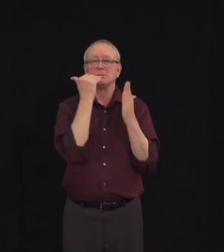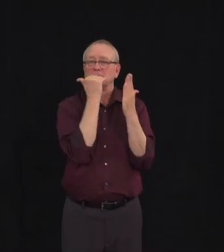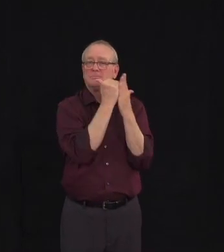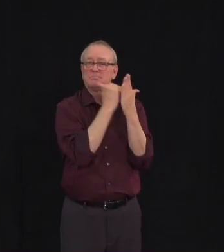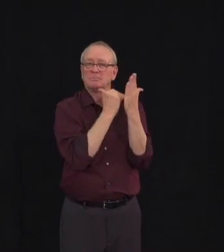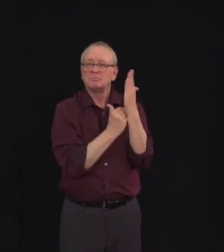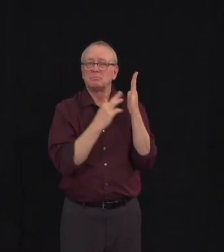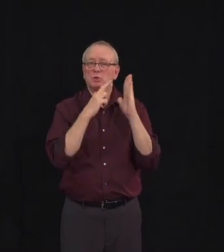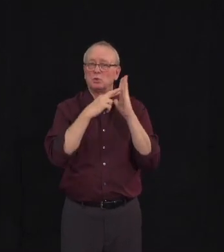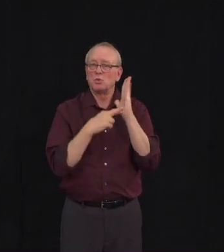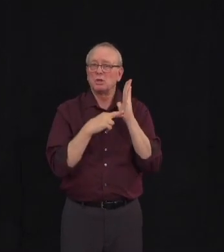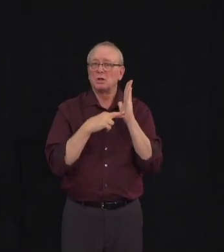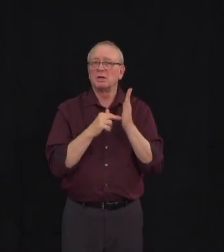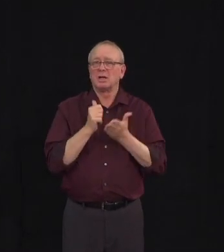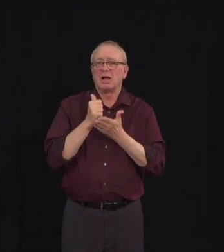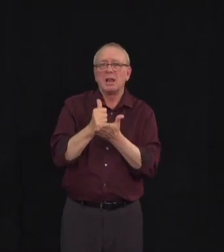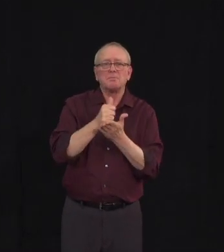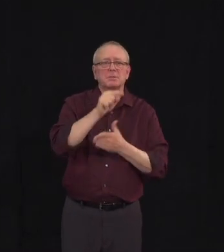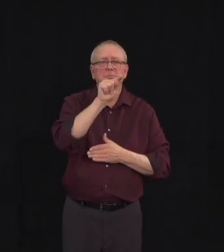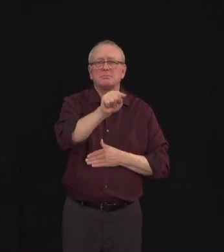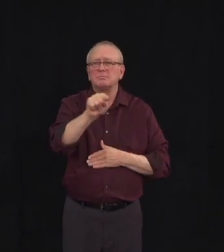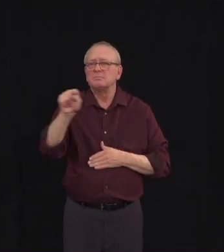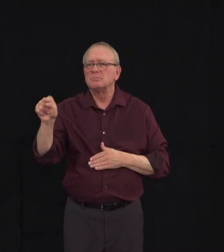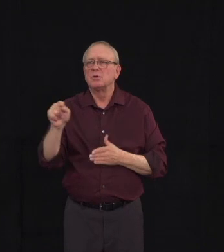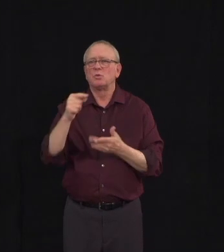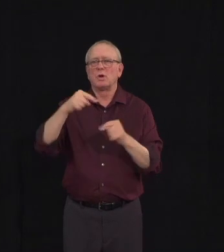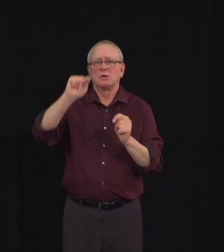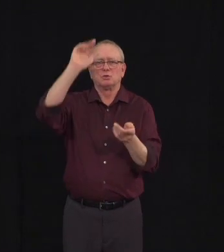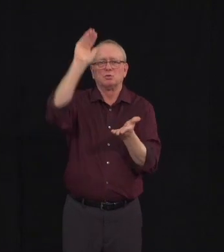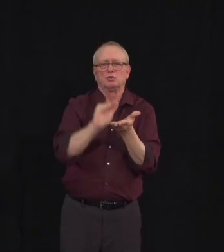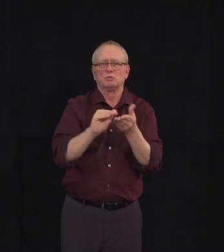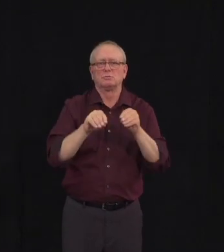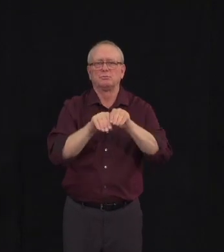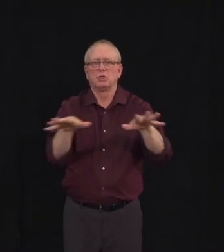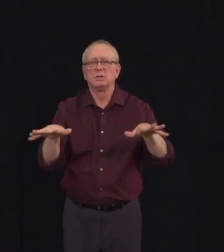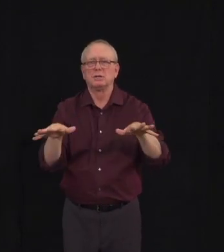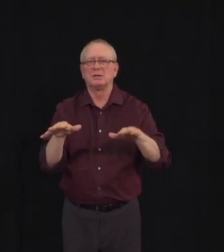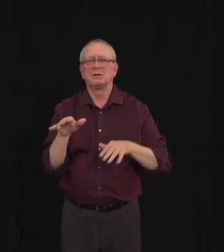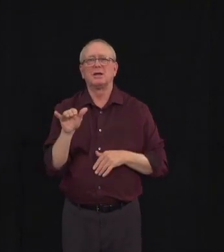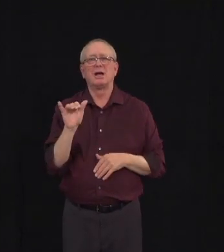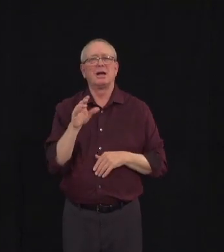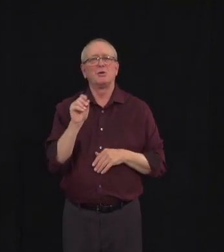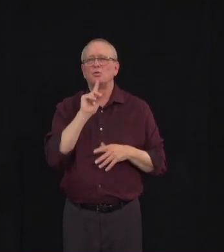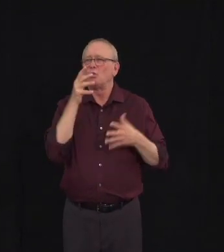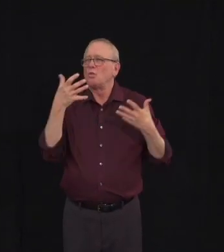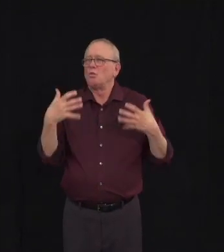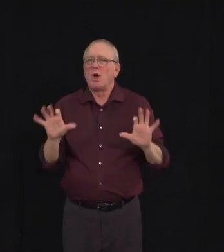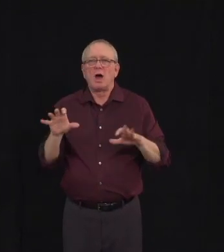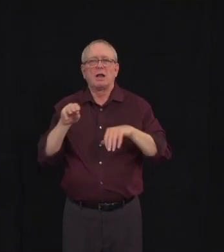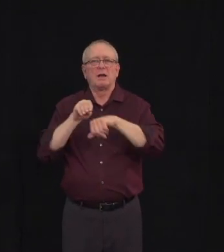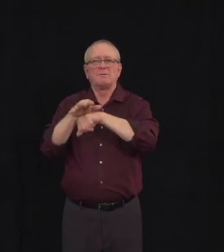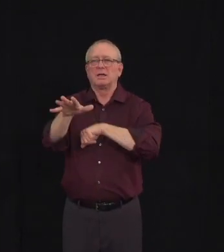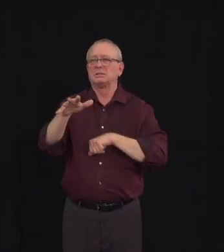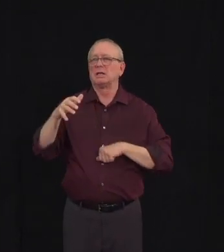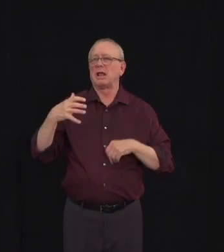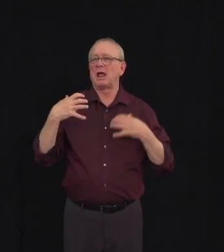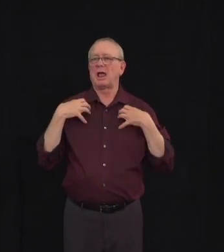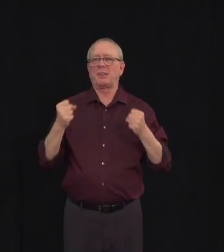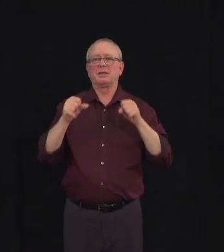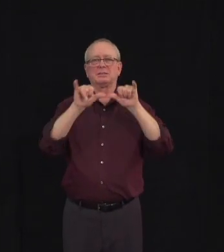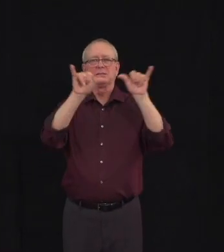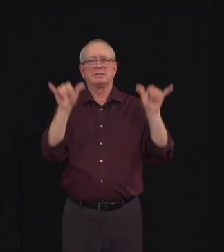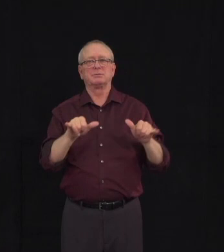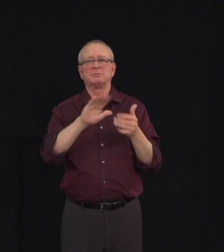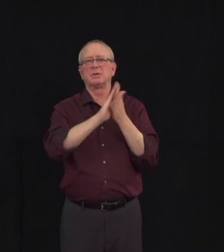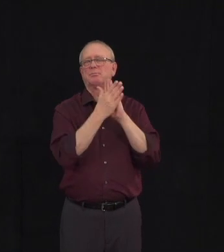them before they spread and strain our healthcare system. Our plan also includes making testing even more